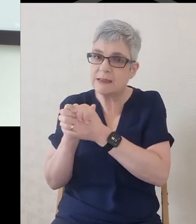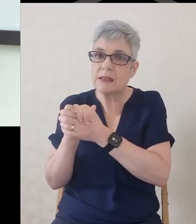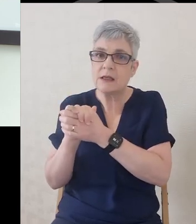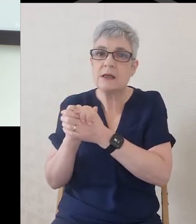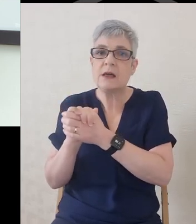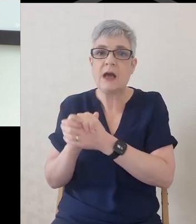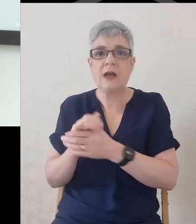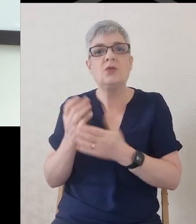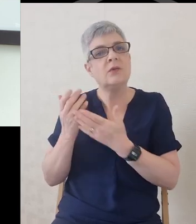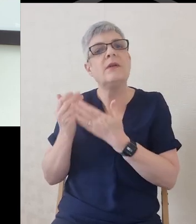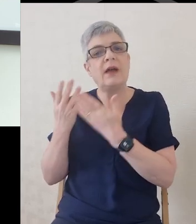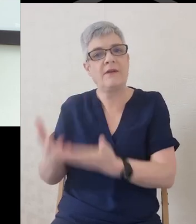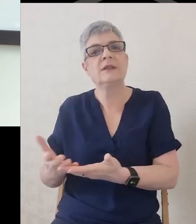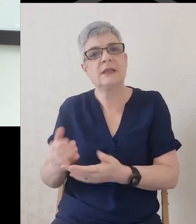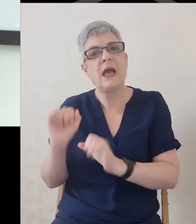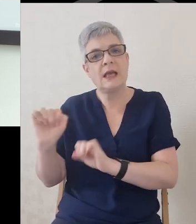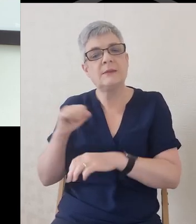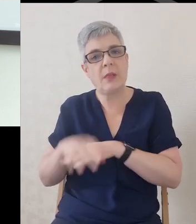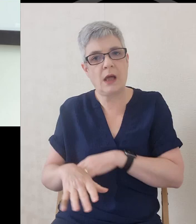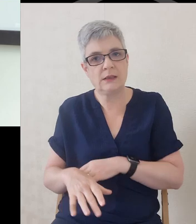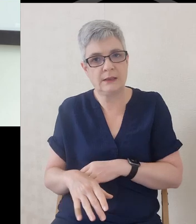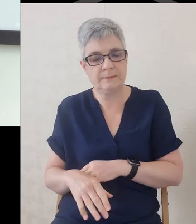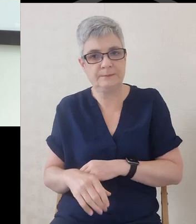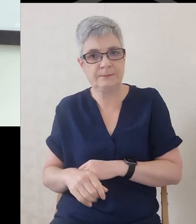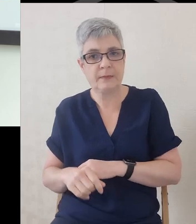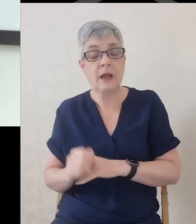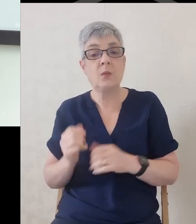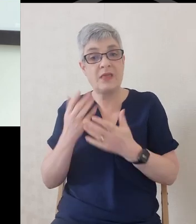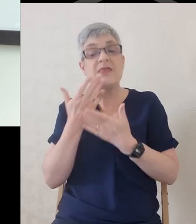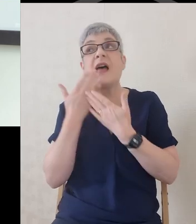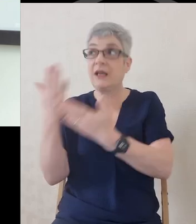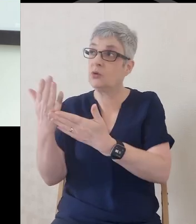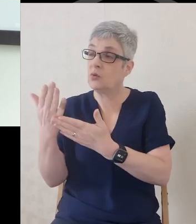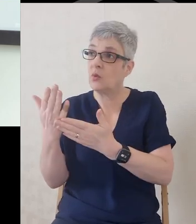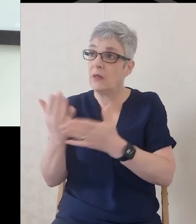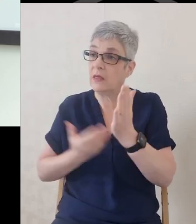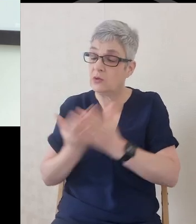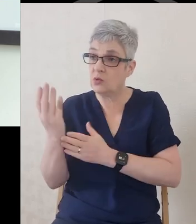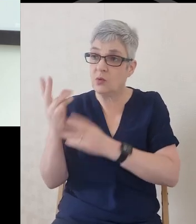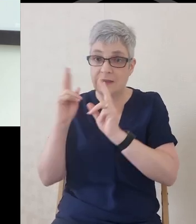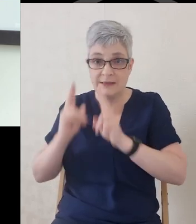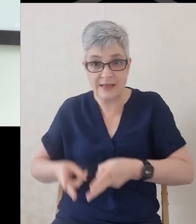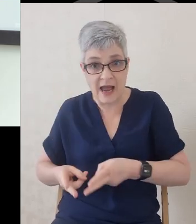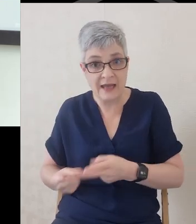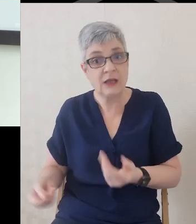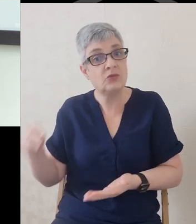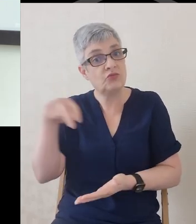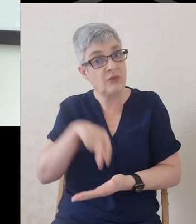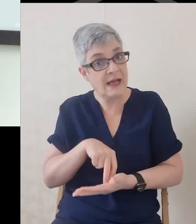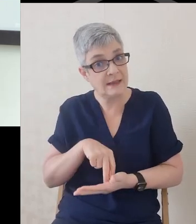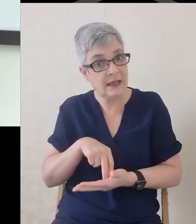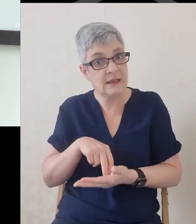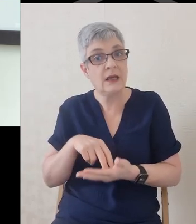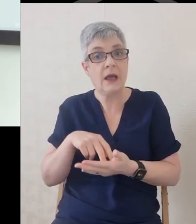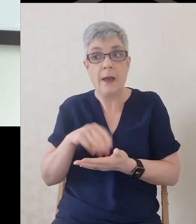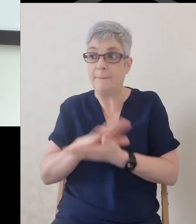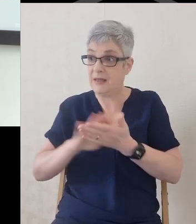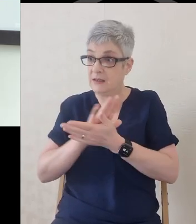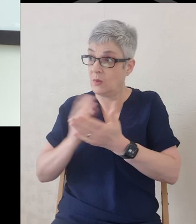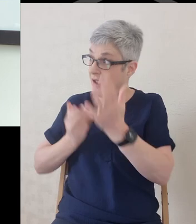blood. And we thank you that through his dying and rising, we can have access to